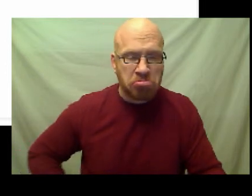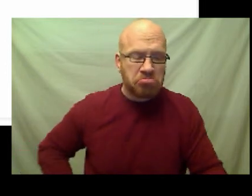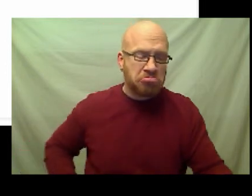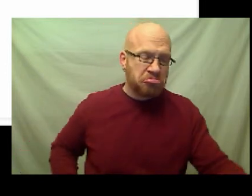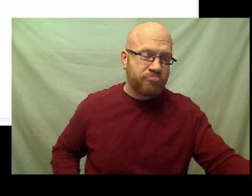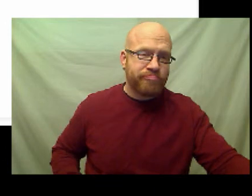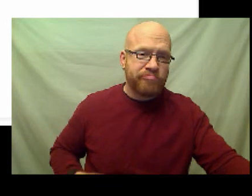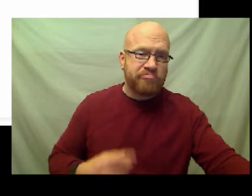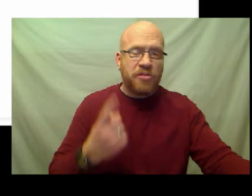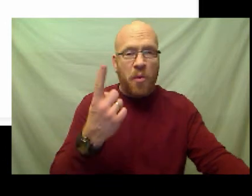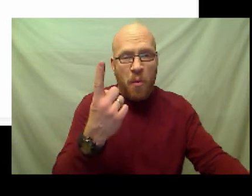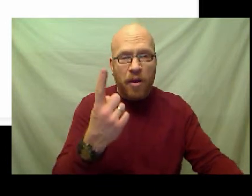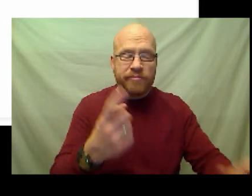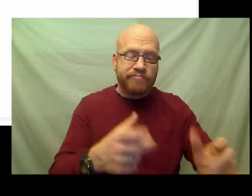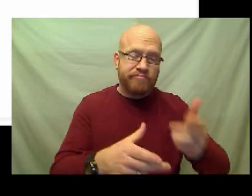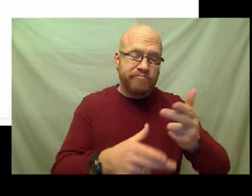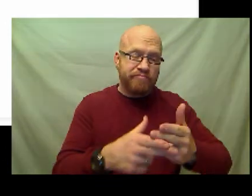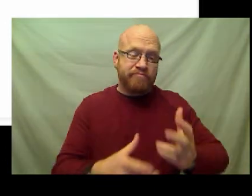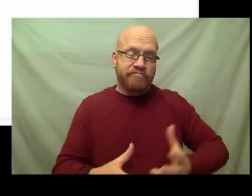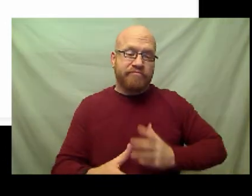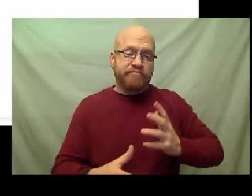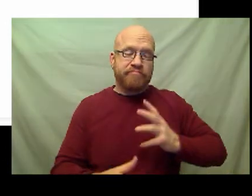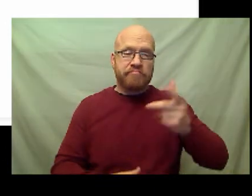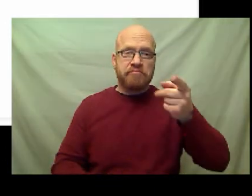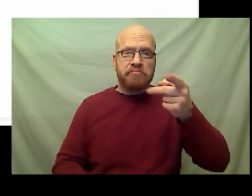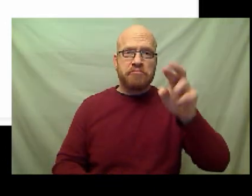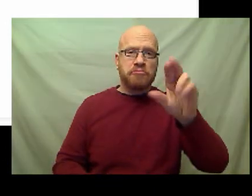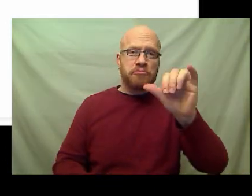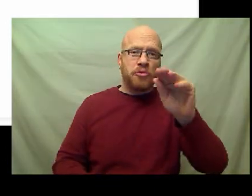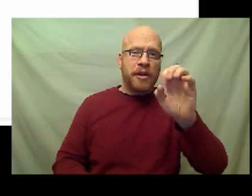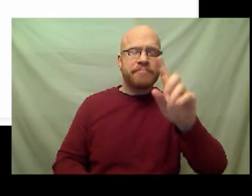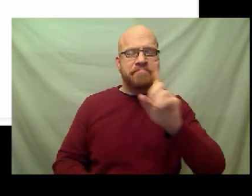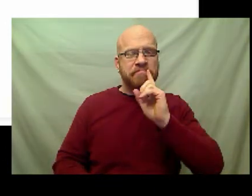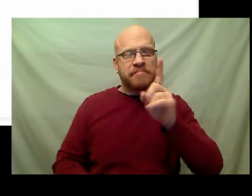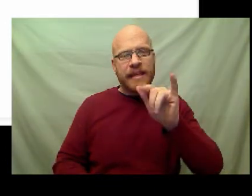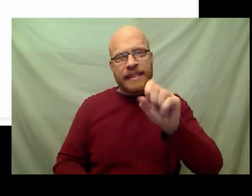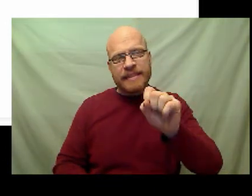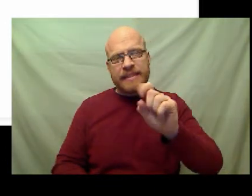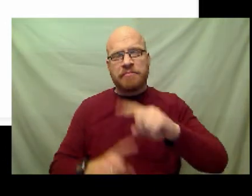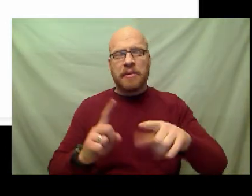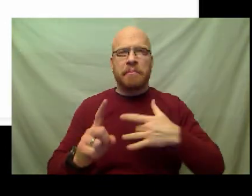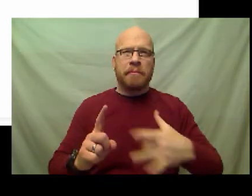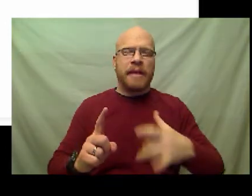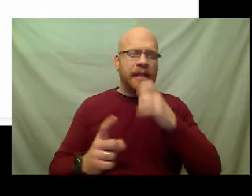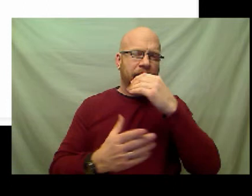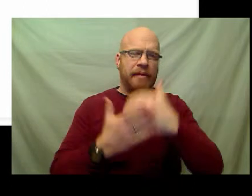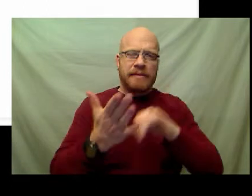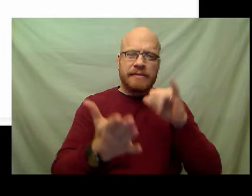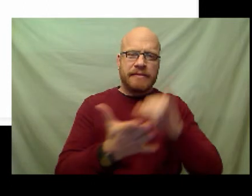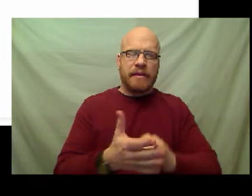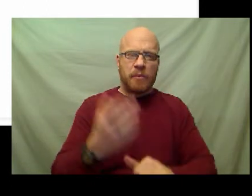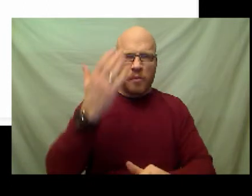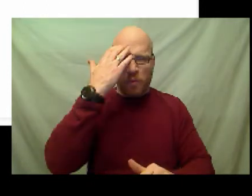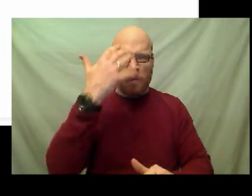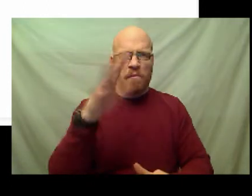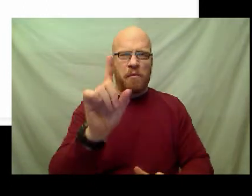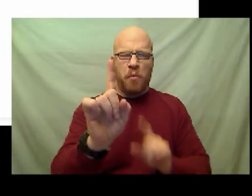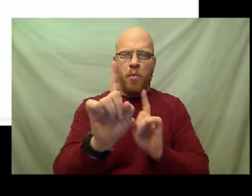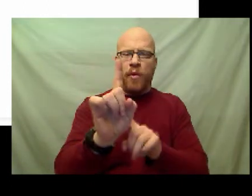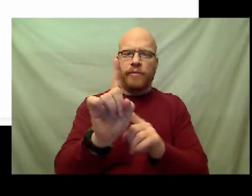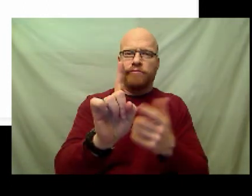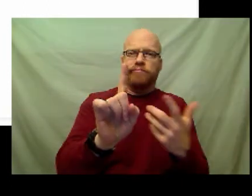Okay. 1, it's officially prime, but we don't often list it as prime because it's just 1.